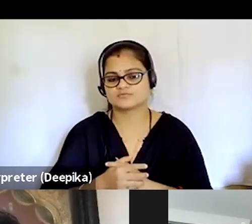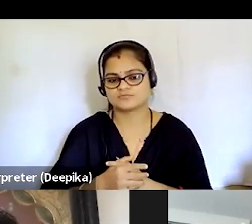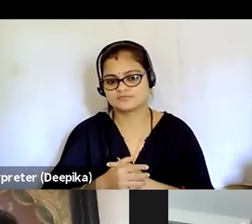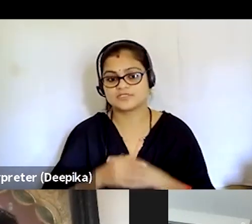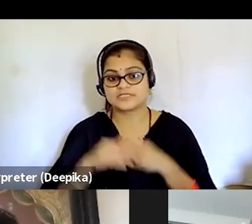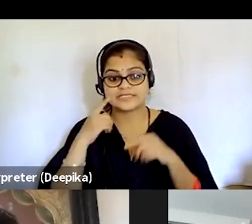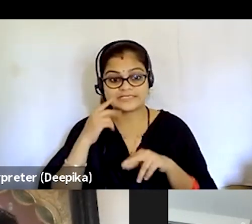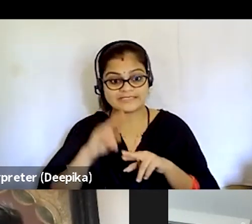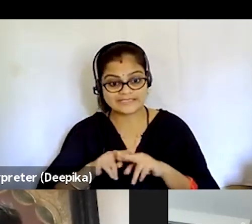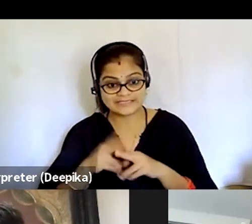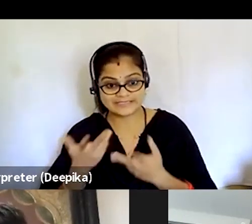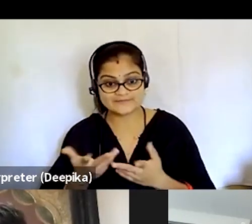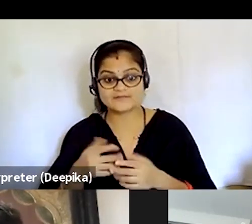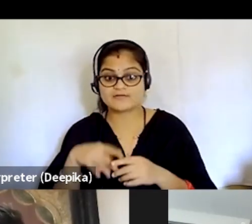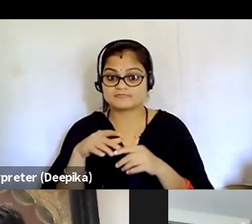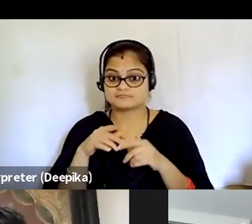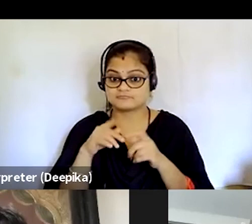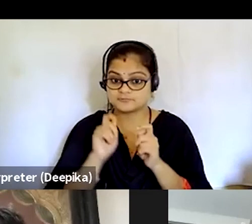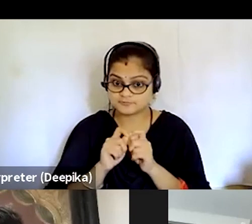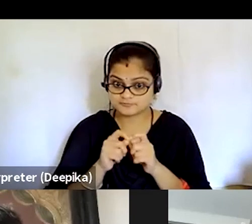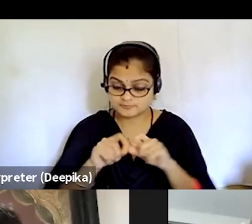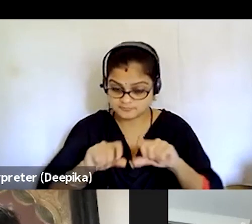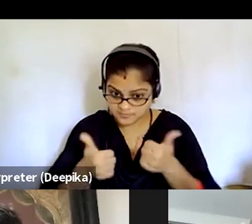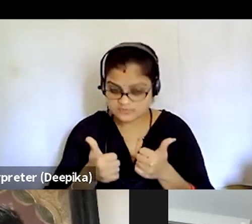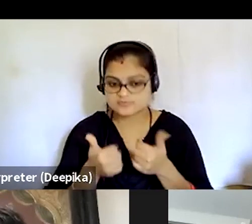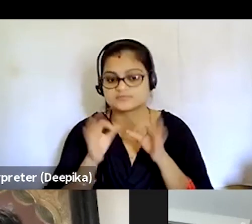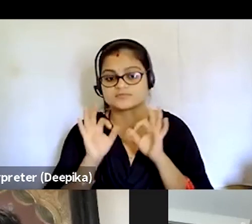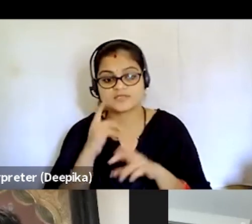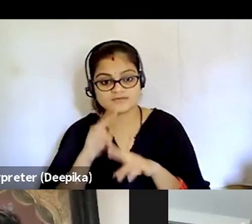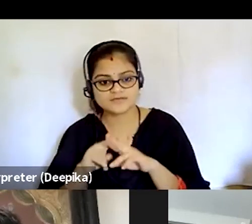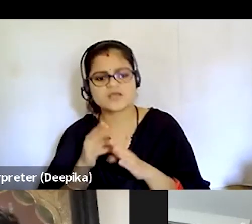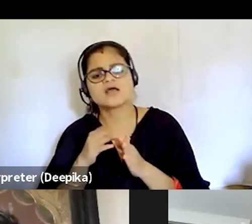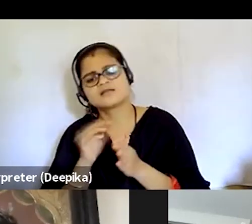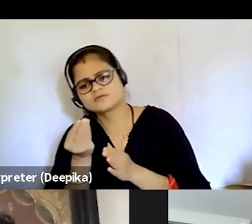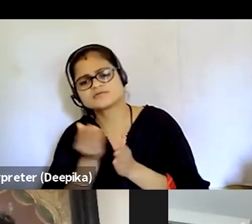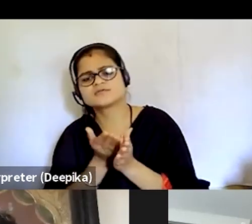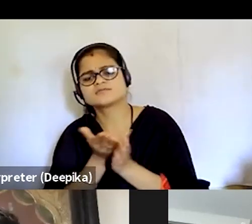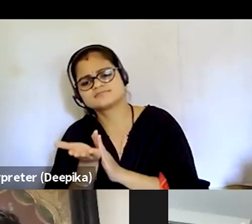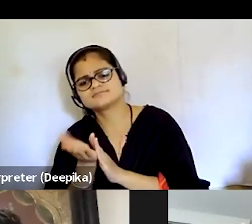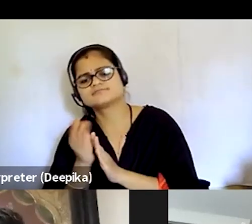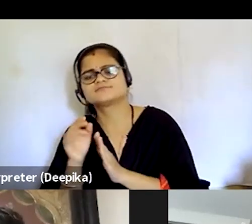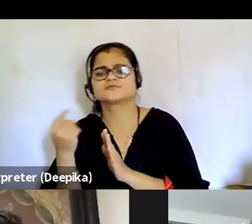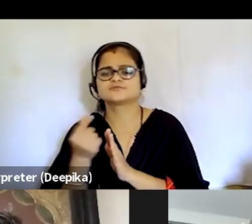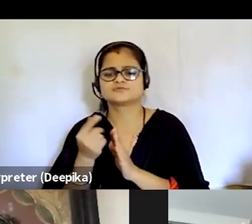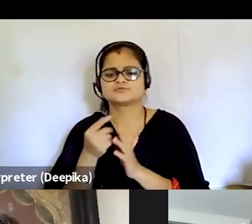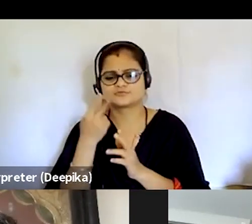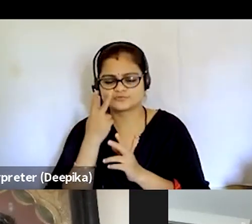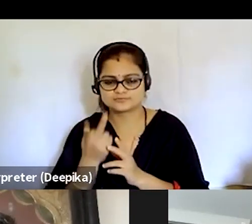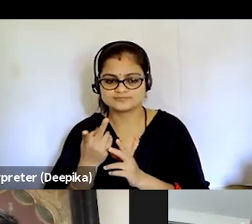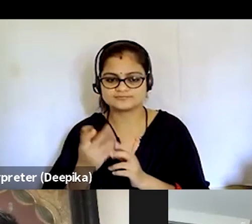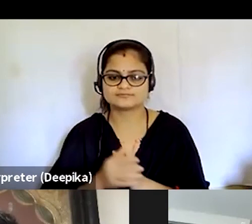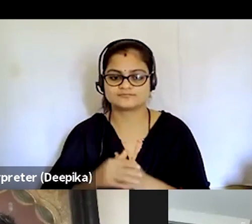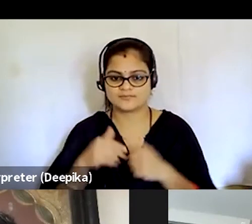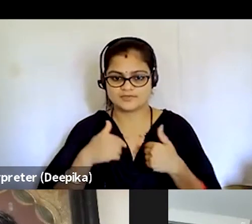if it works, if it works, great. If it sticks, great. If it doesn't, just try something a little different. And I think that